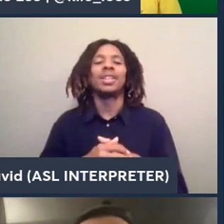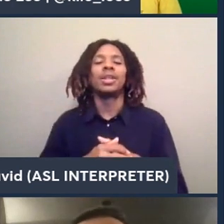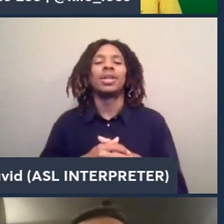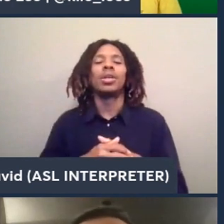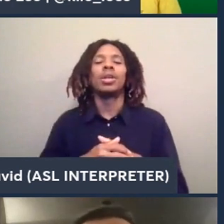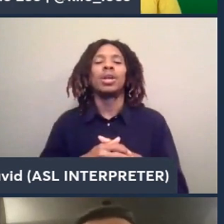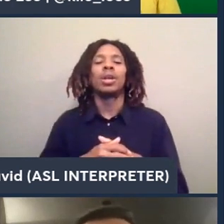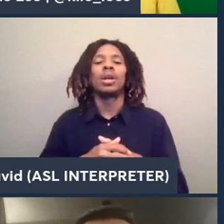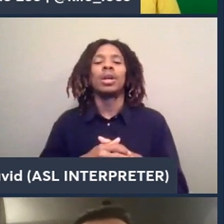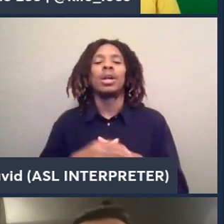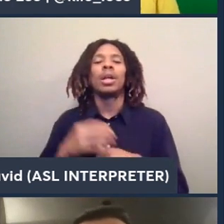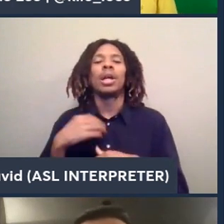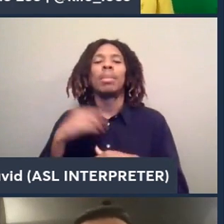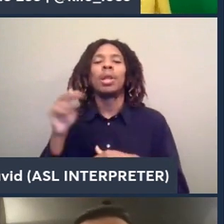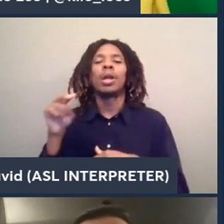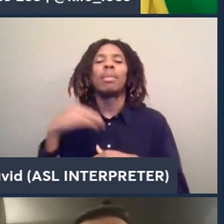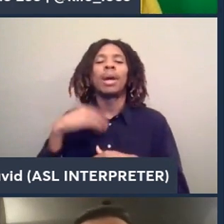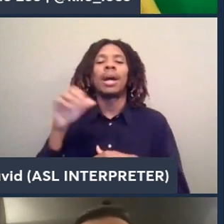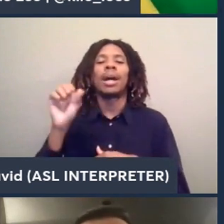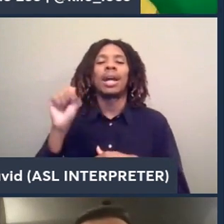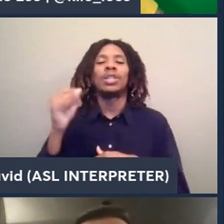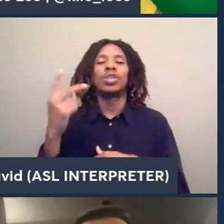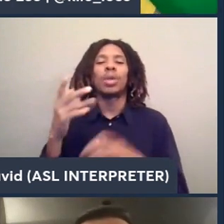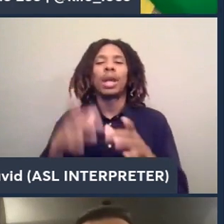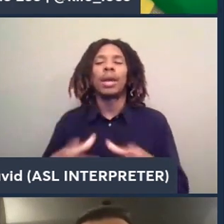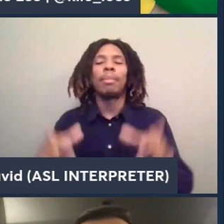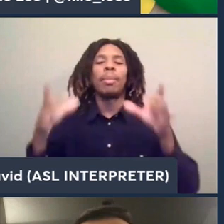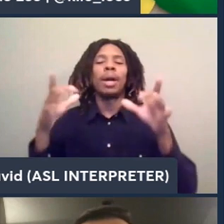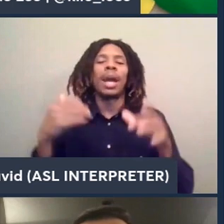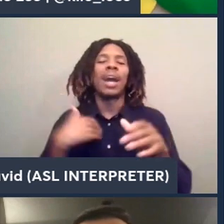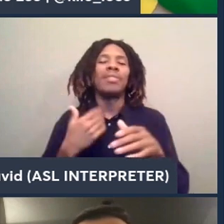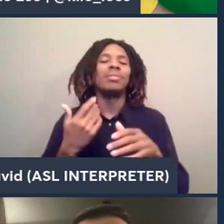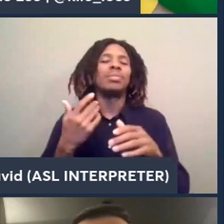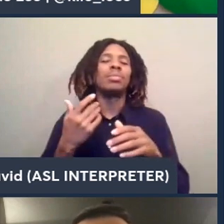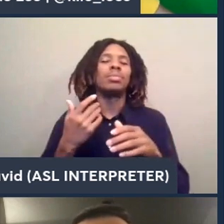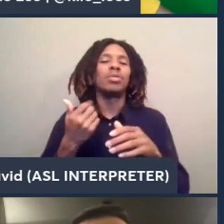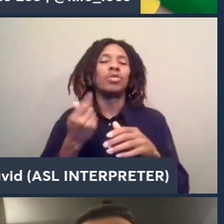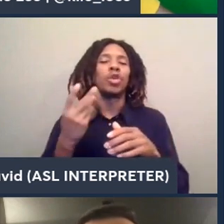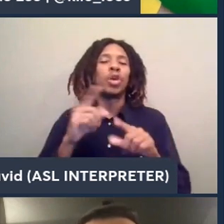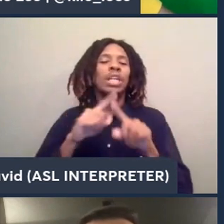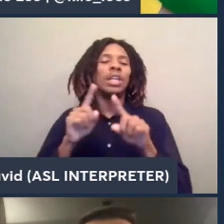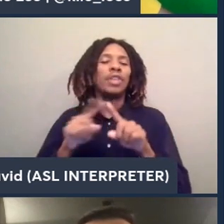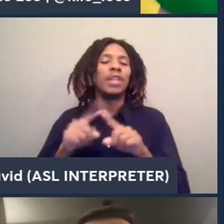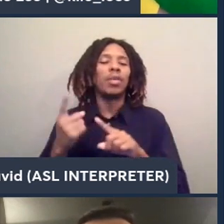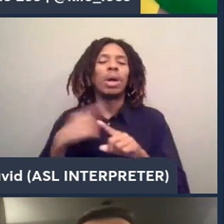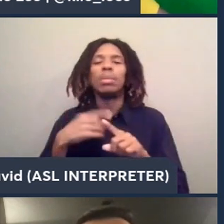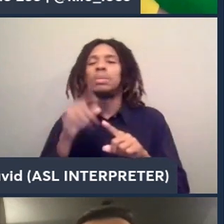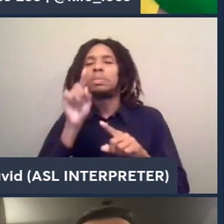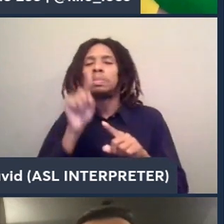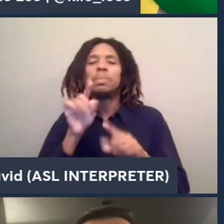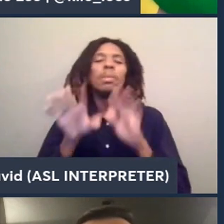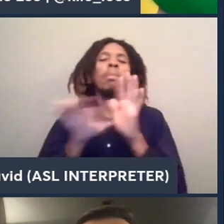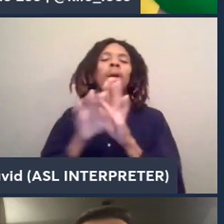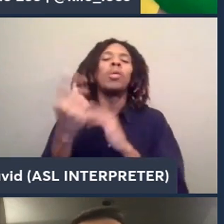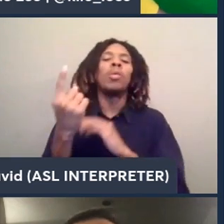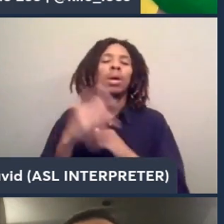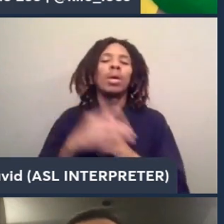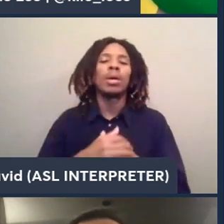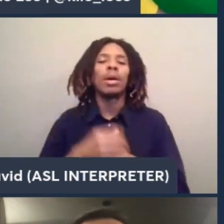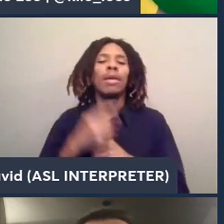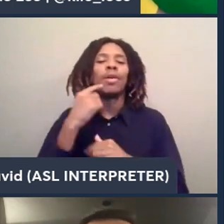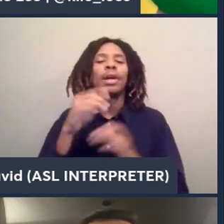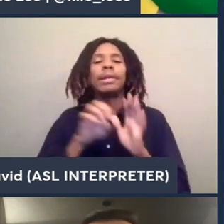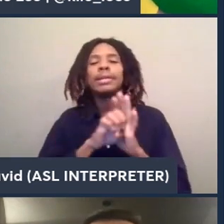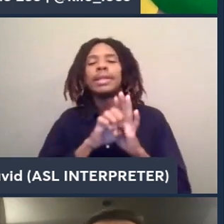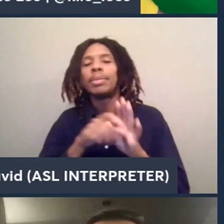to like my S3 bucket, right? So I have a ton of different buckets. Let me just pick one. So for example, in